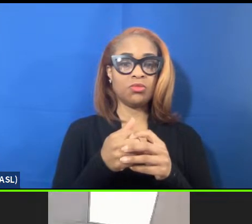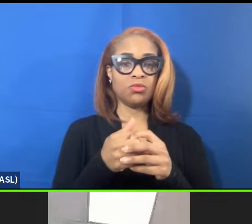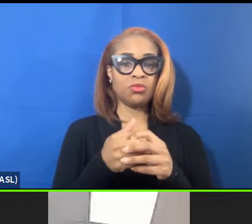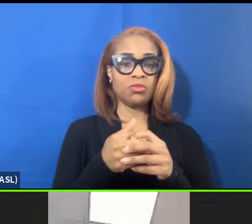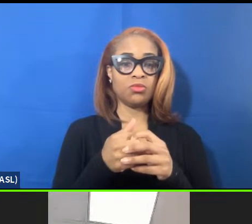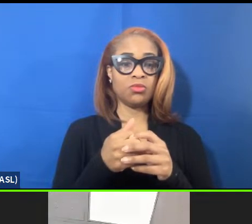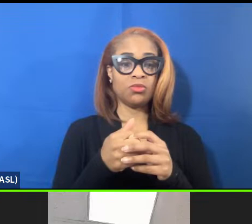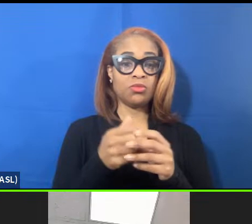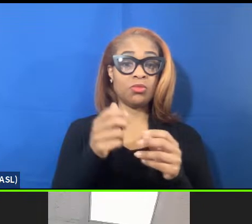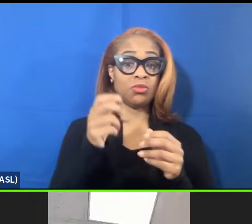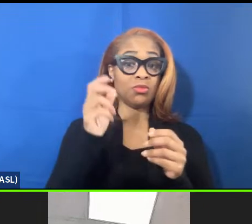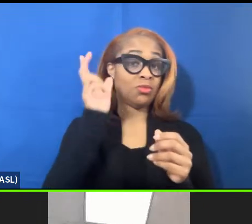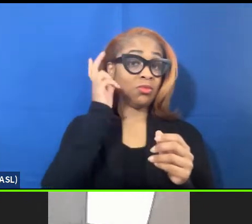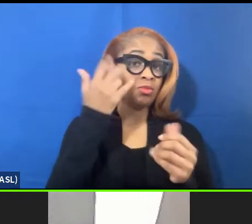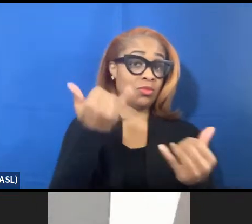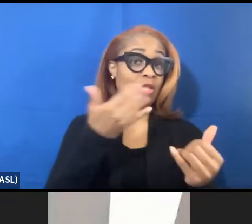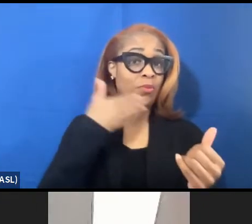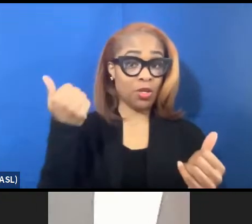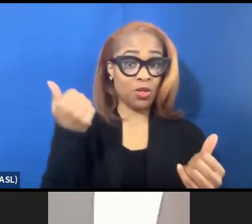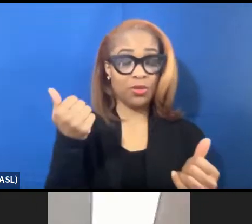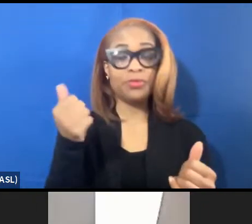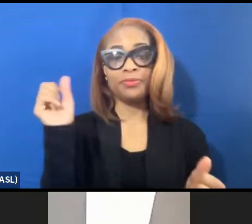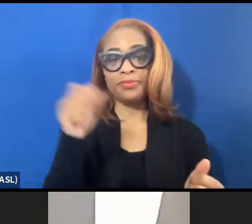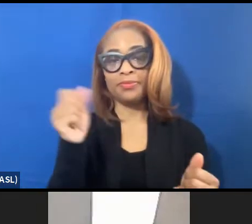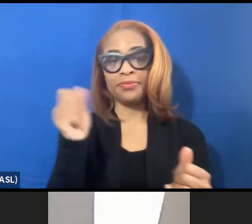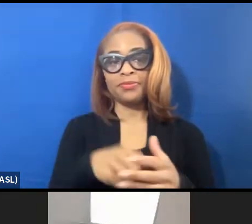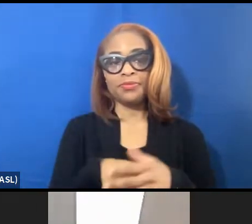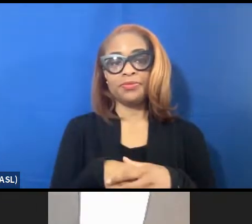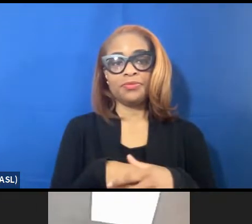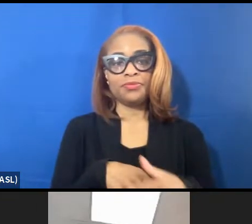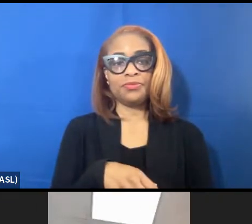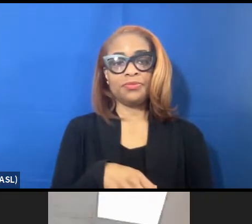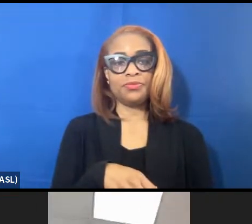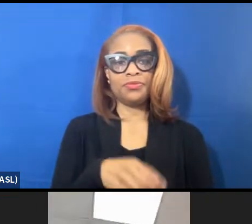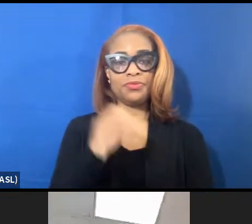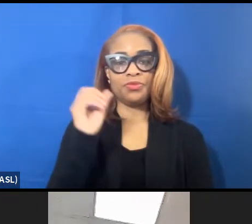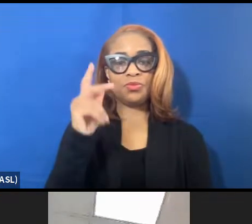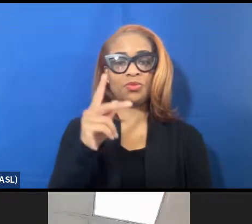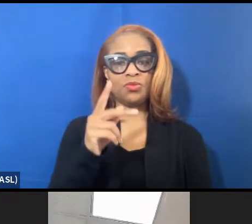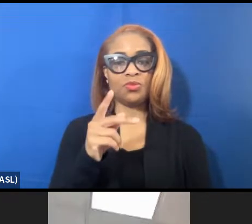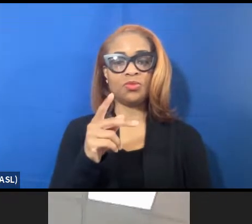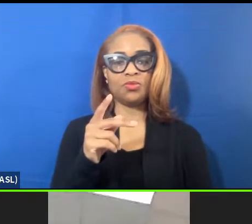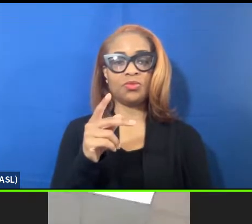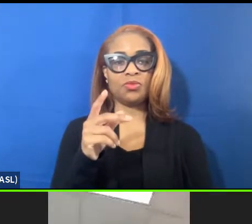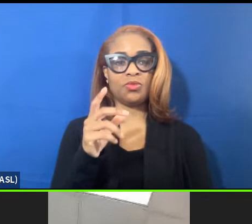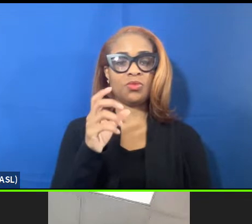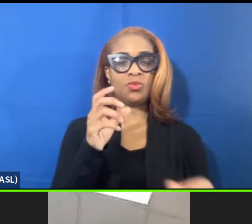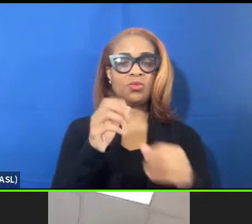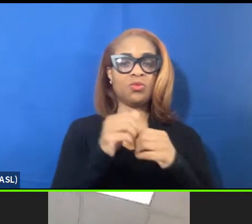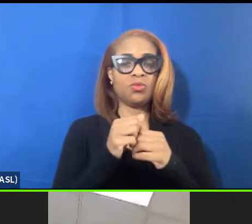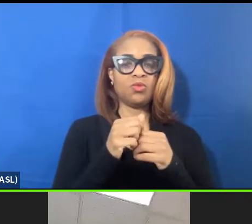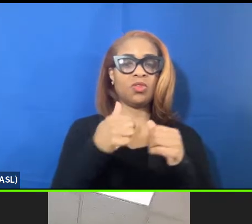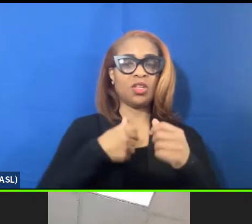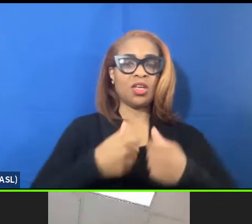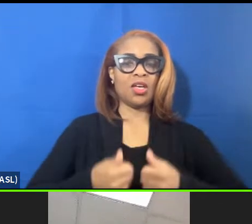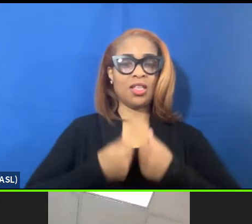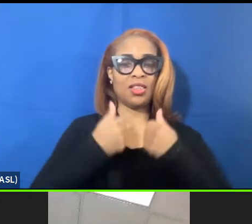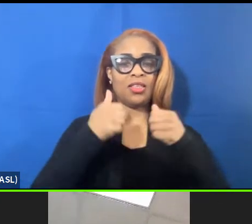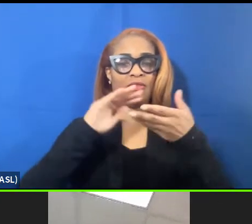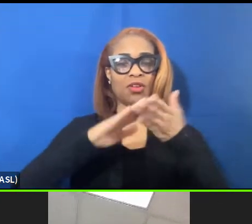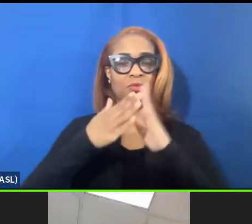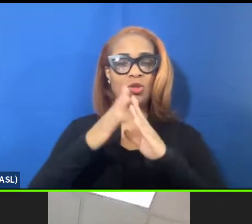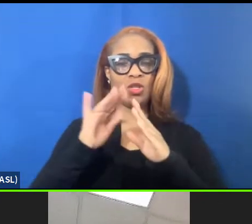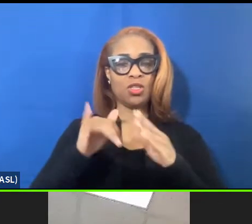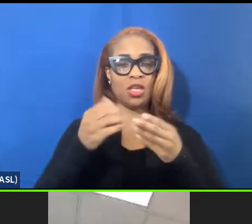can you hear me now better yes okay sorry i'll start so i live in a community that's